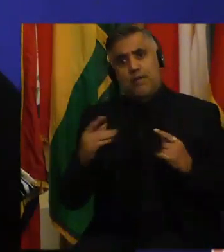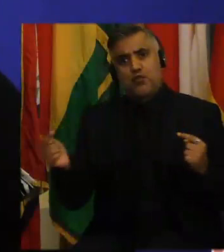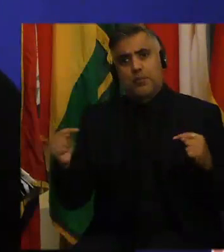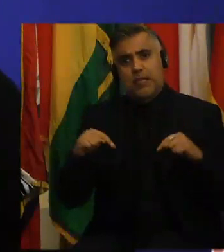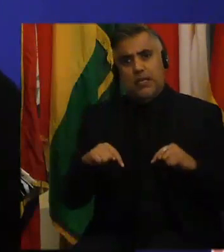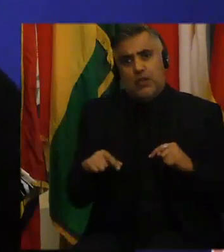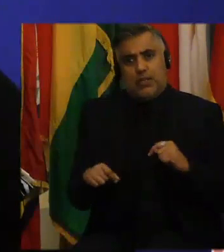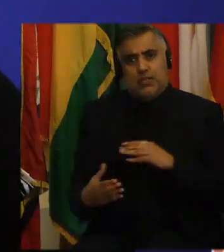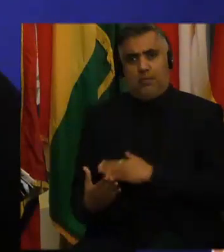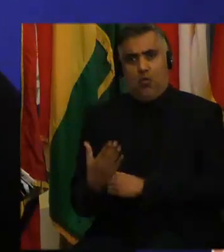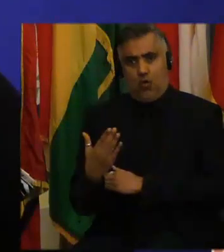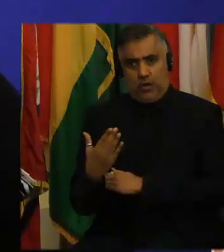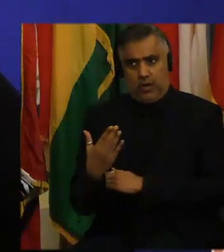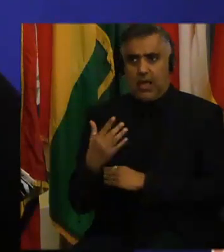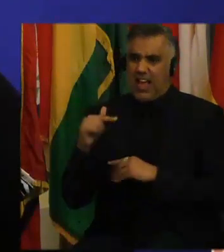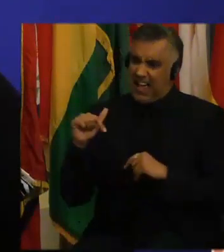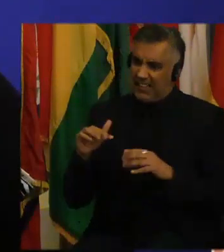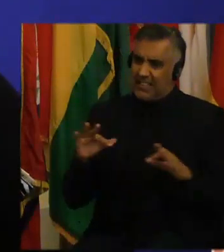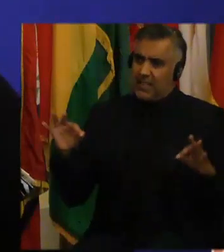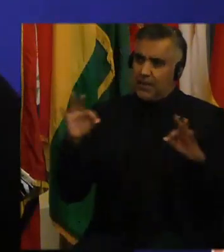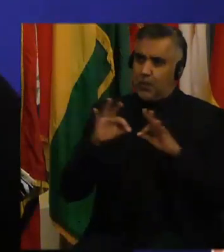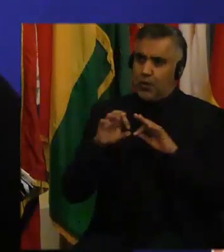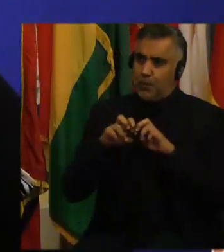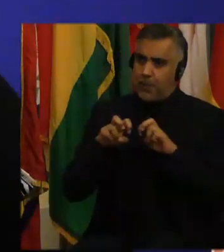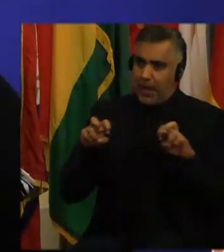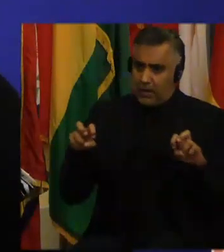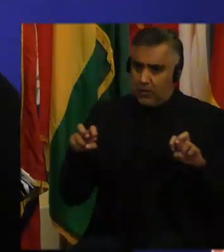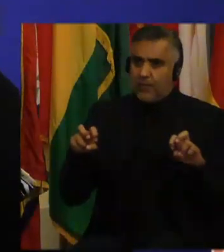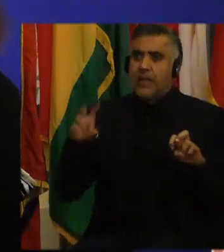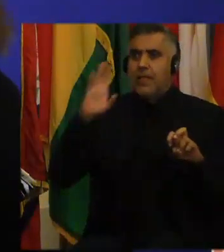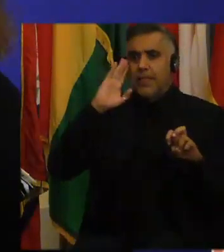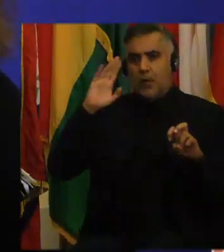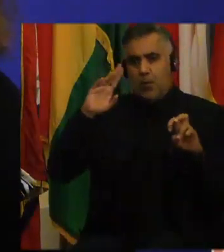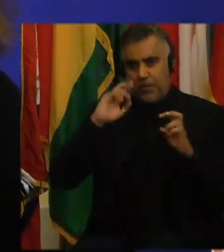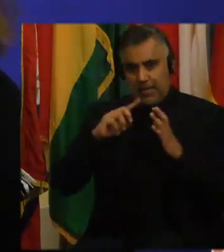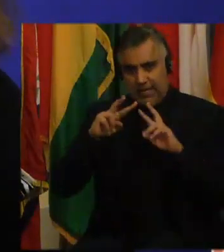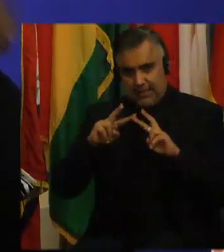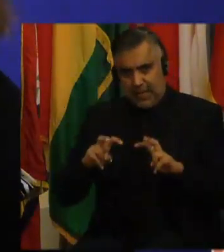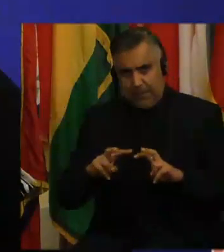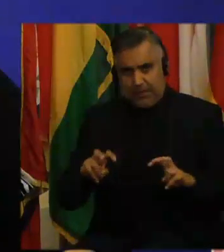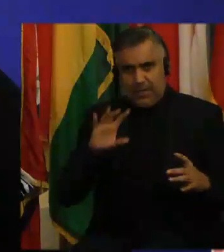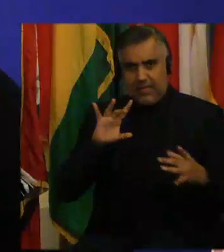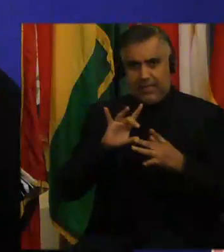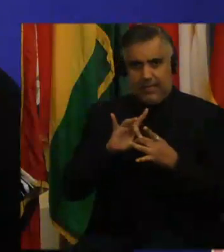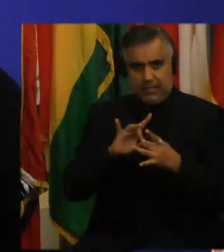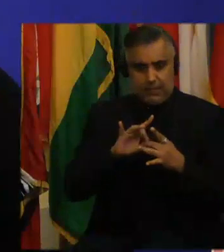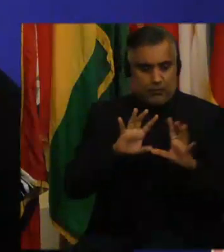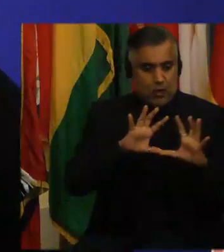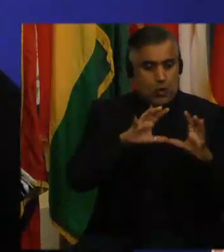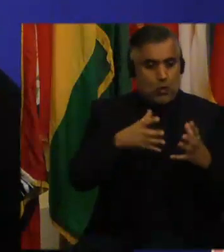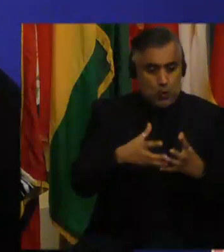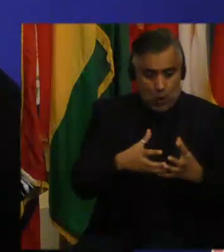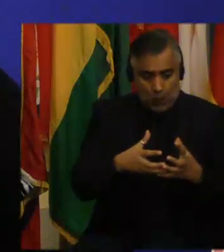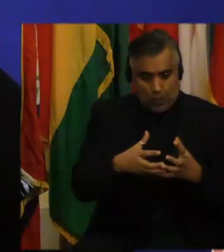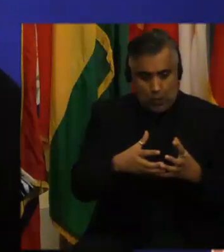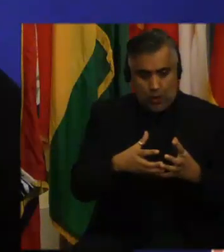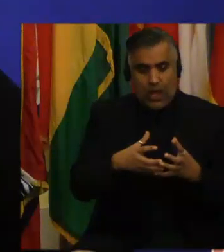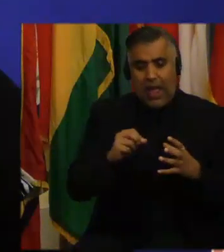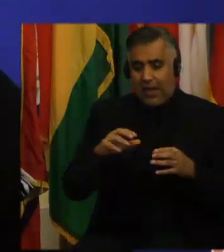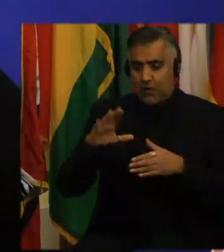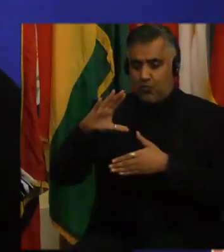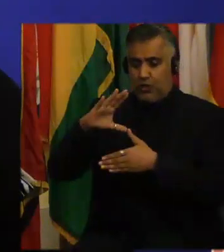here this morning at this important panel that is going to examine linkages between global and